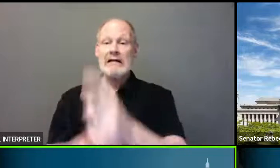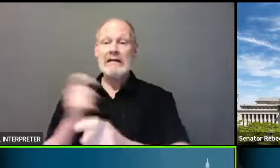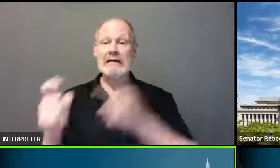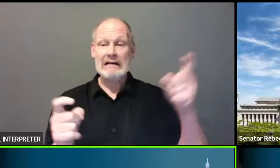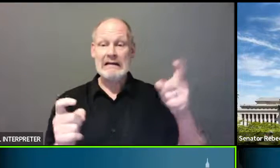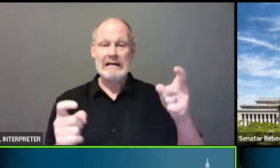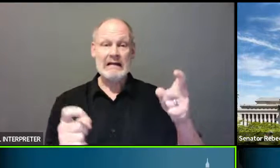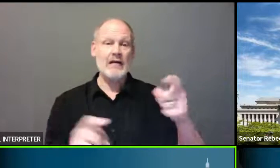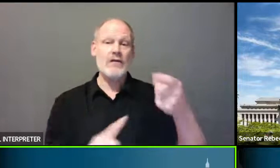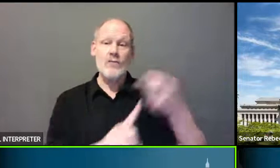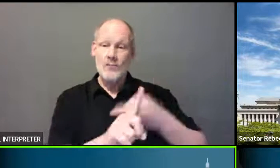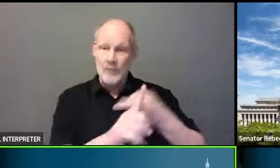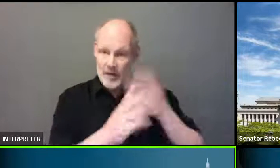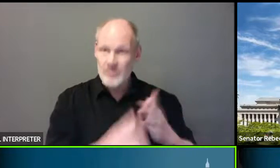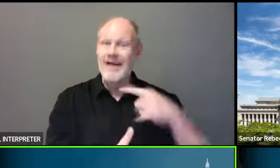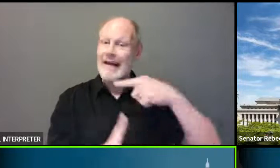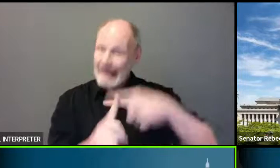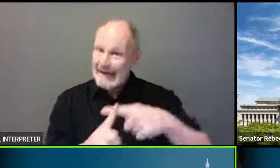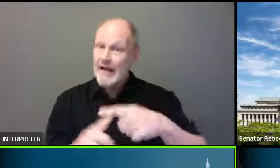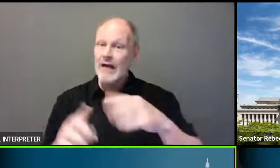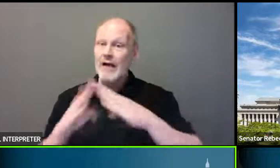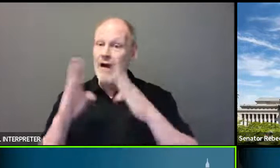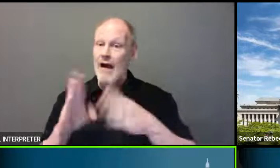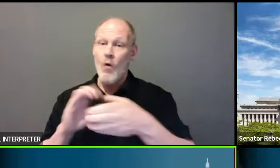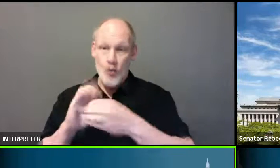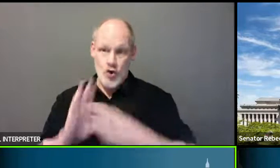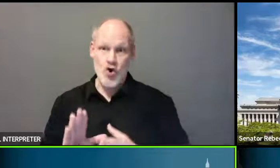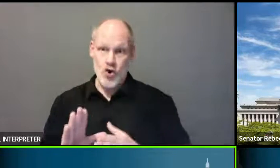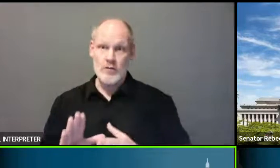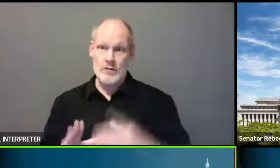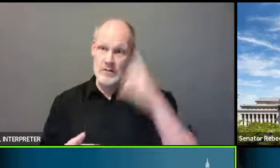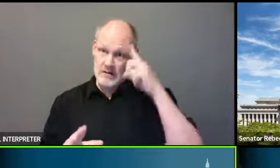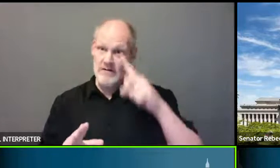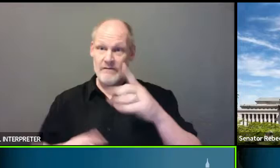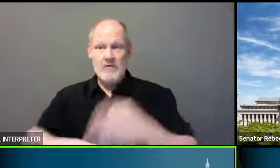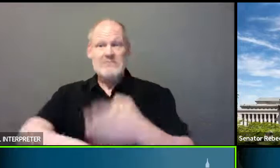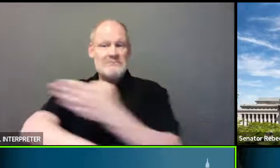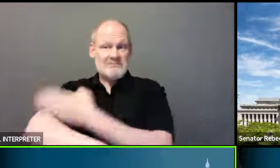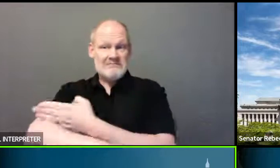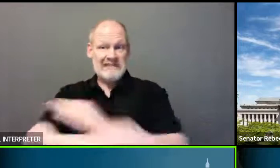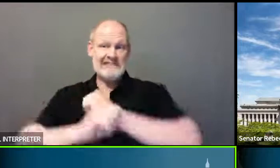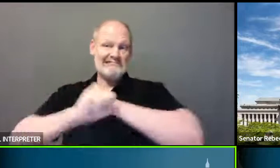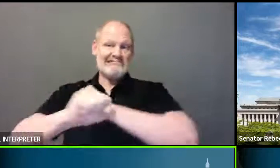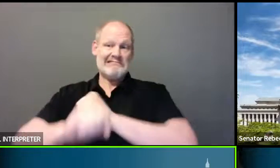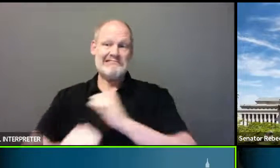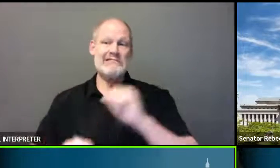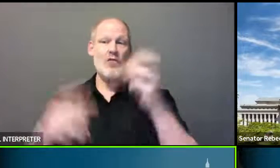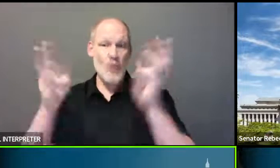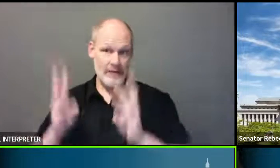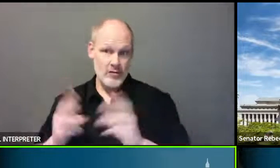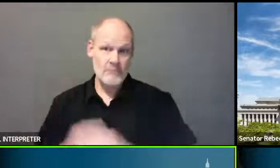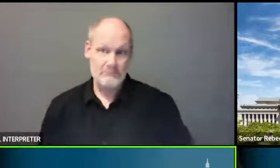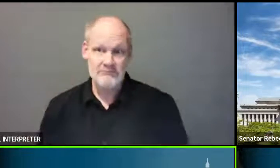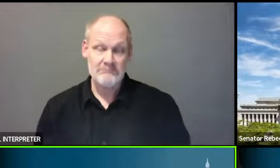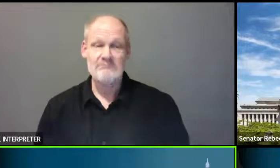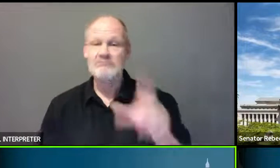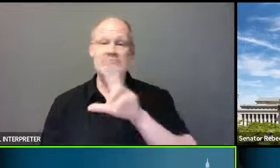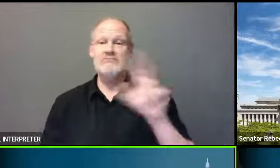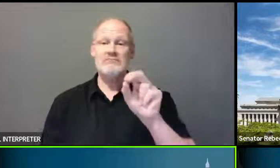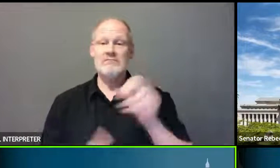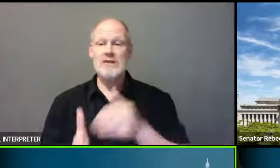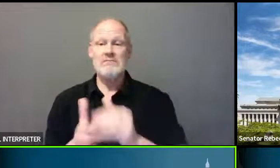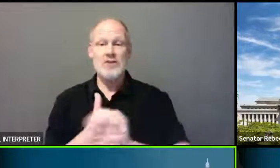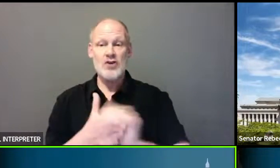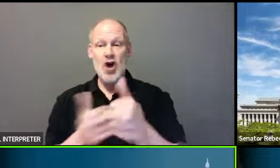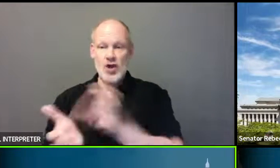weatherize their homes. And so we've put $30 million into the weatherization plus health program so